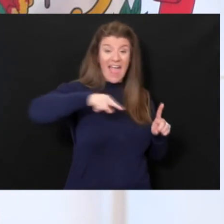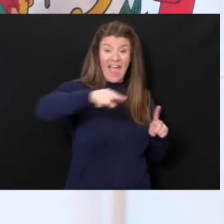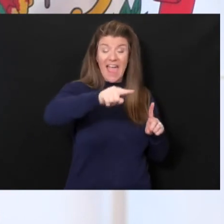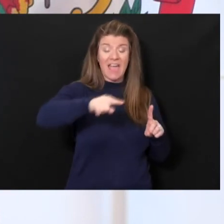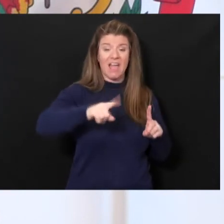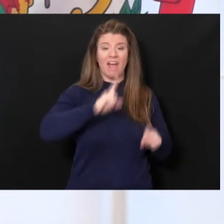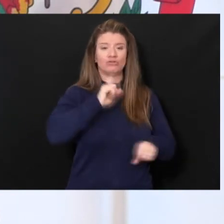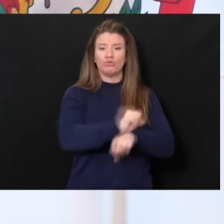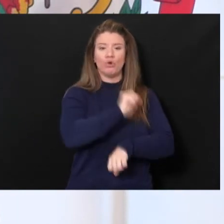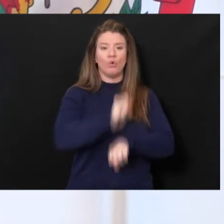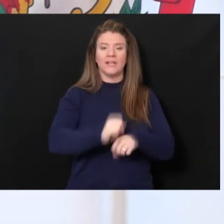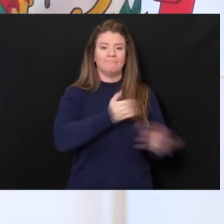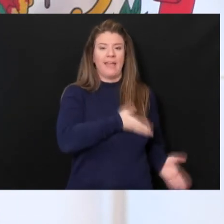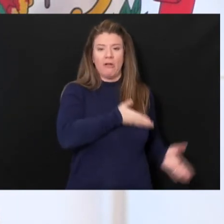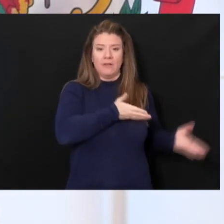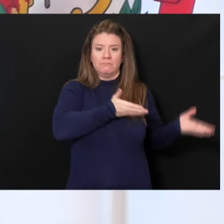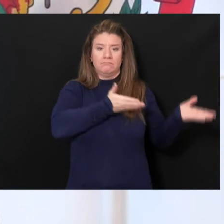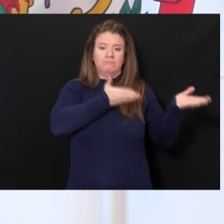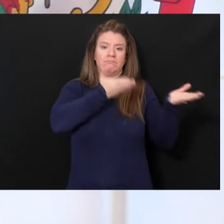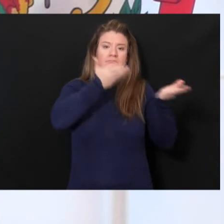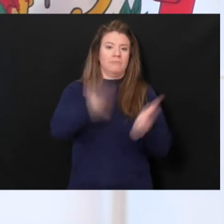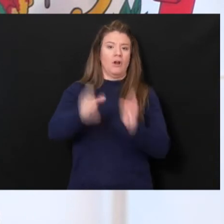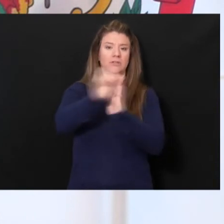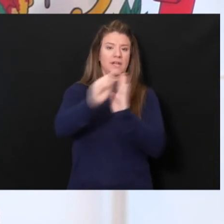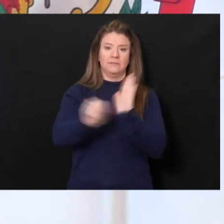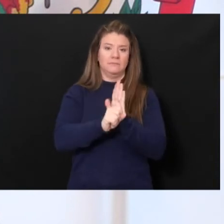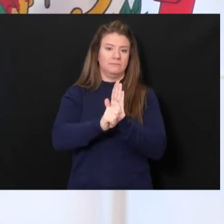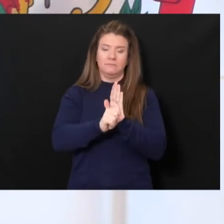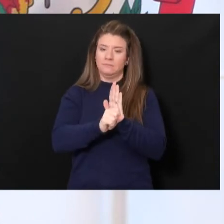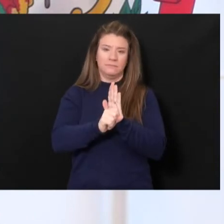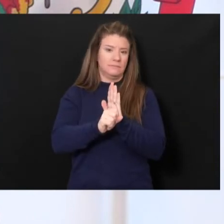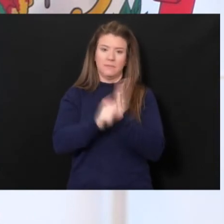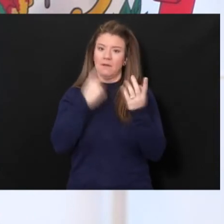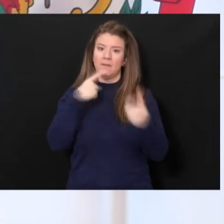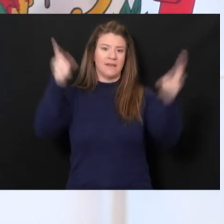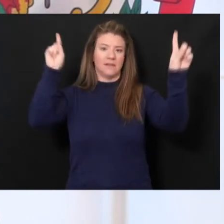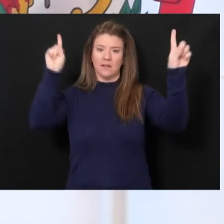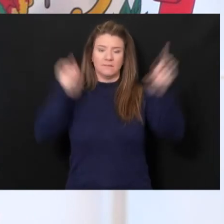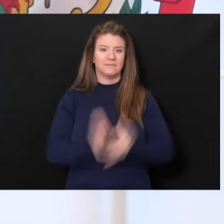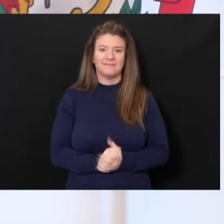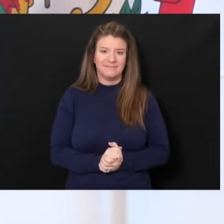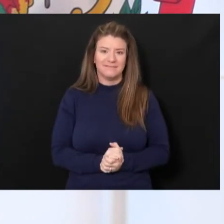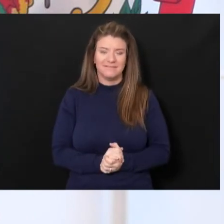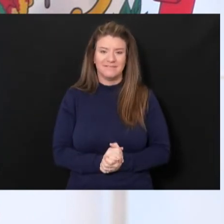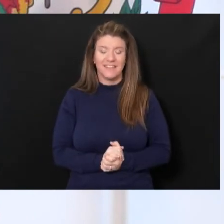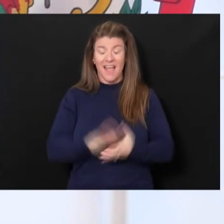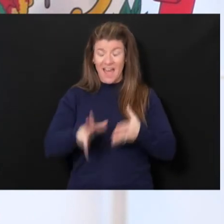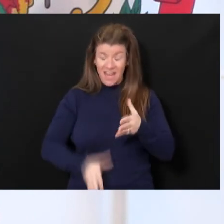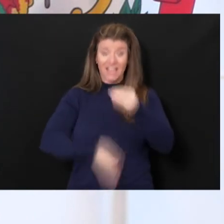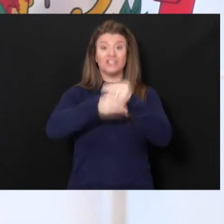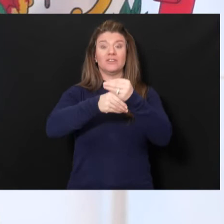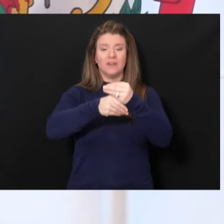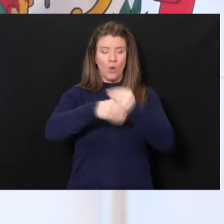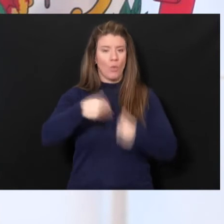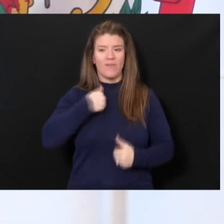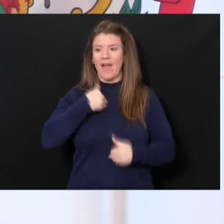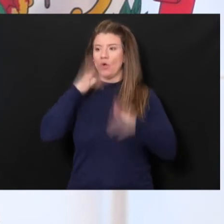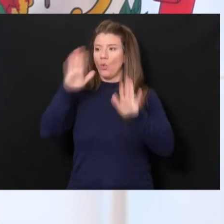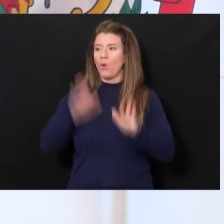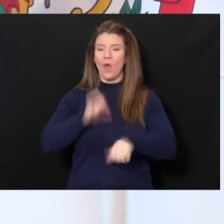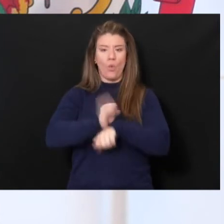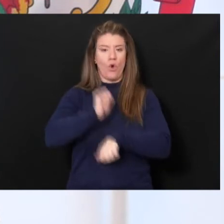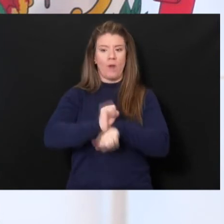our torch like you can't possibly carry it. In addition to that, we have had great work by